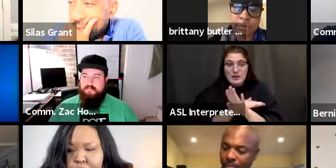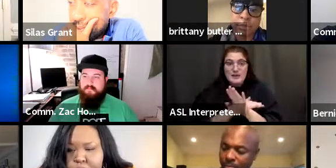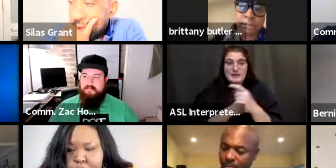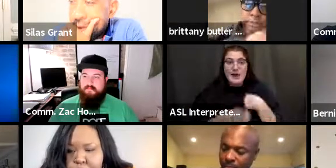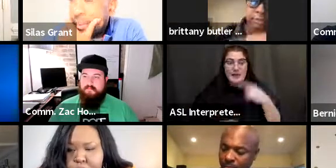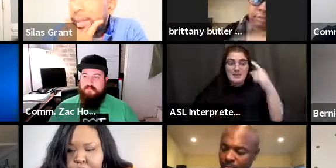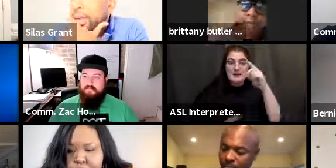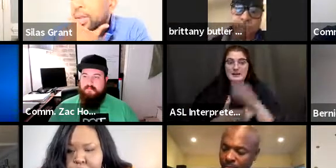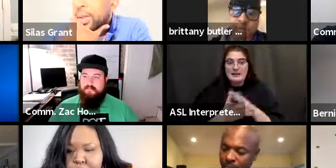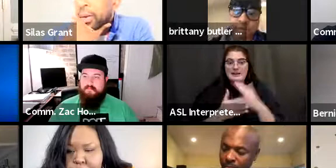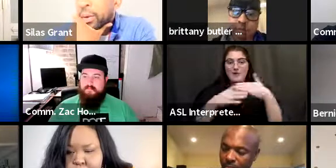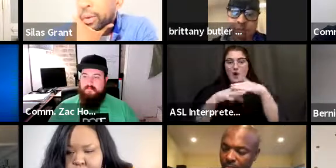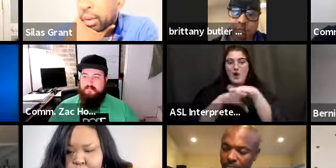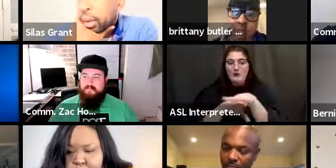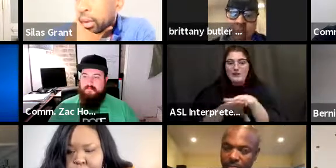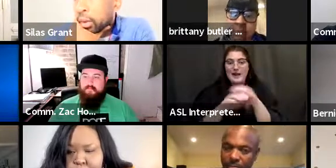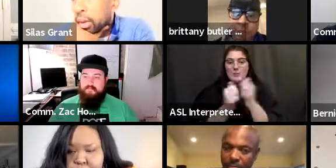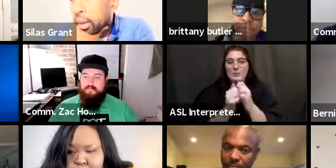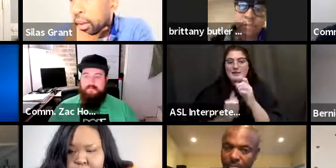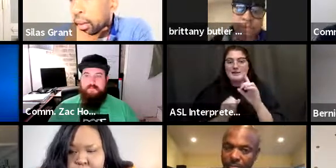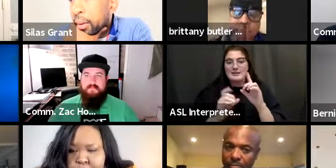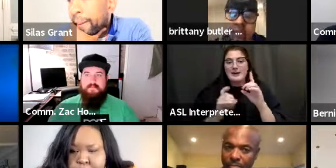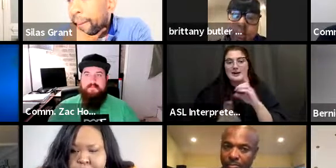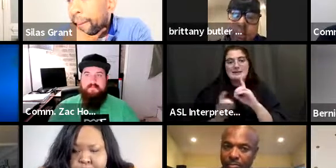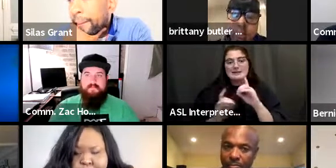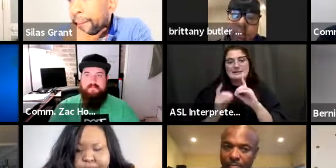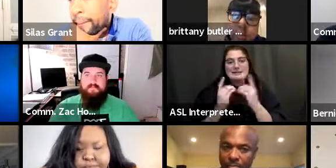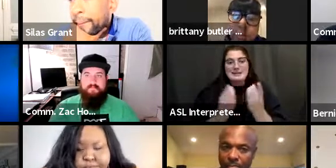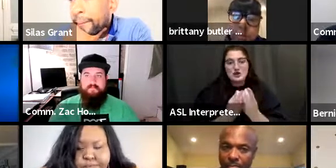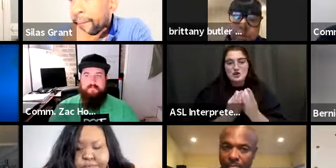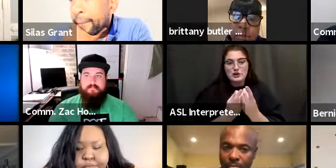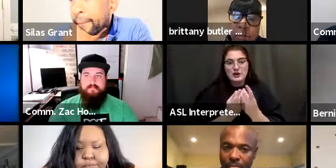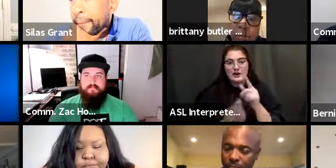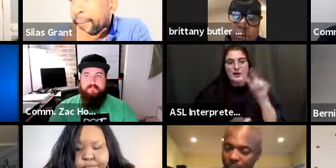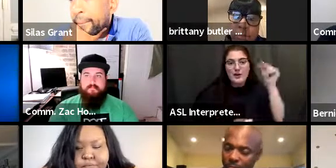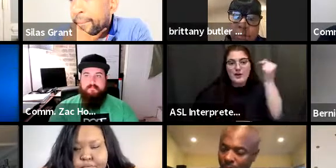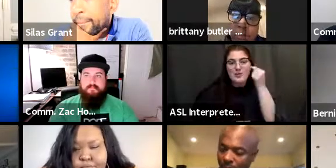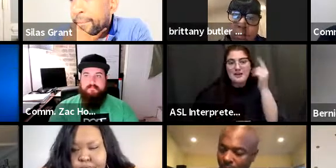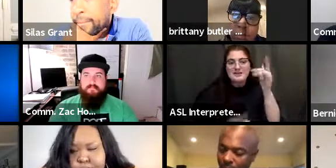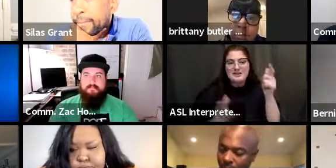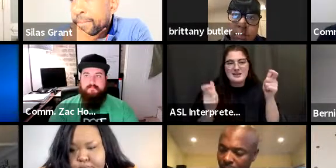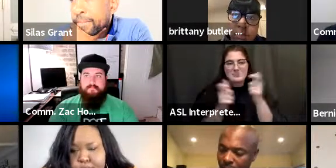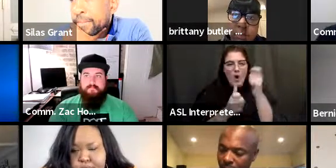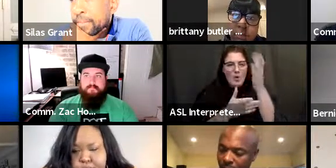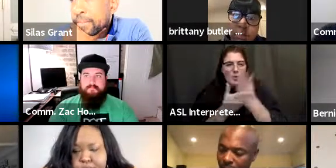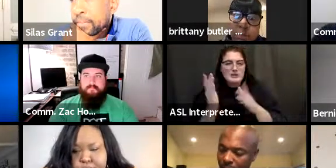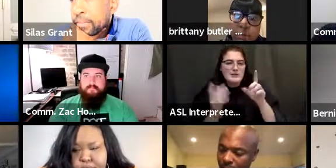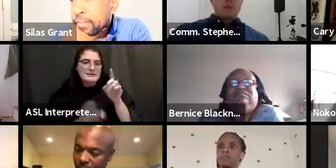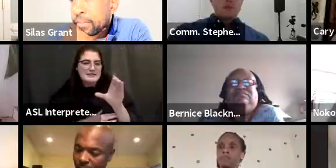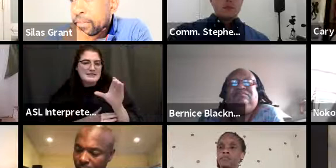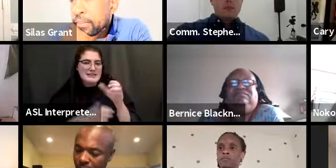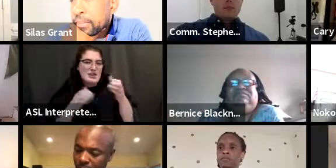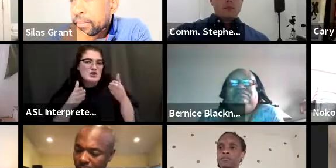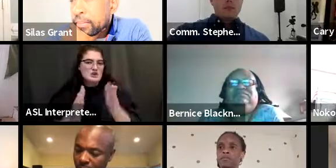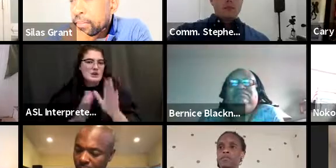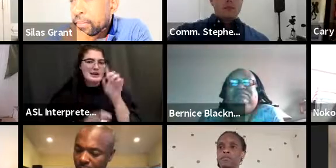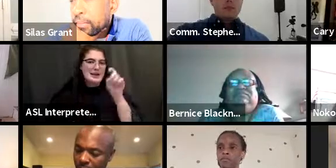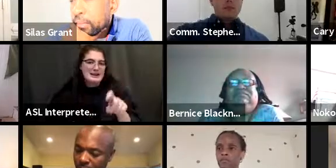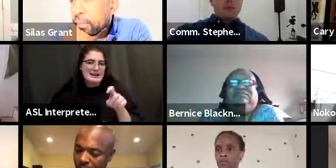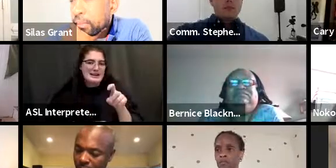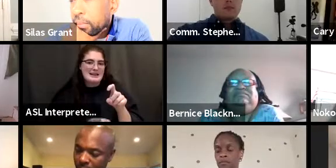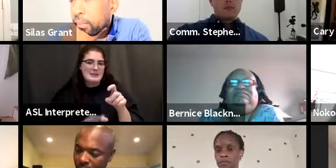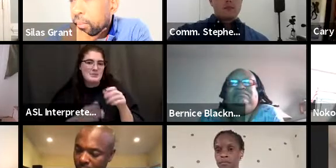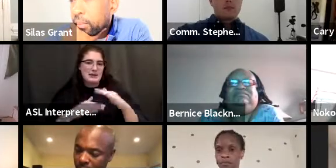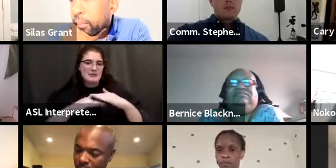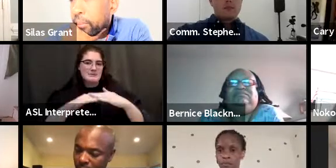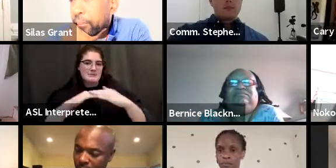the overlap with the district government is that there's a small portion of a DC street that would need to be